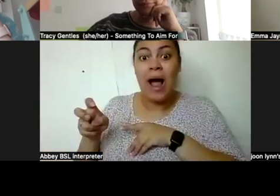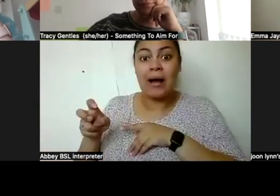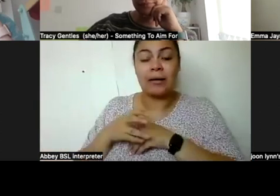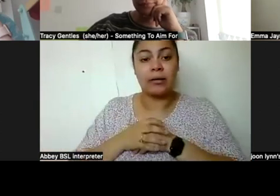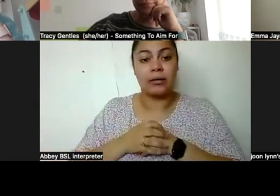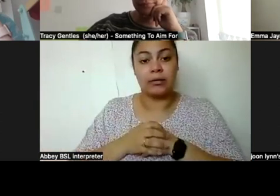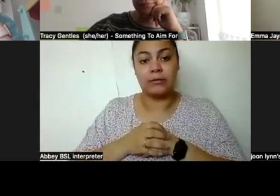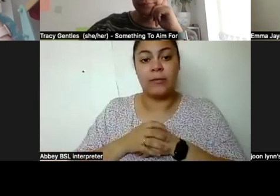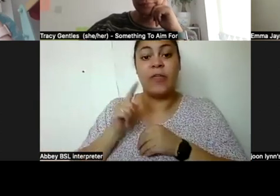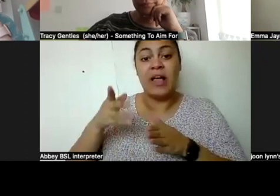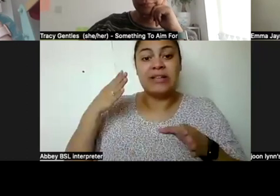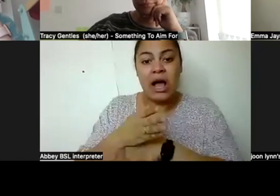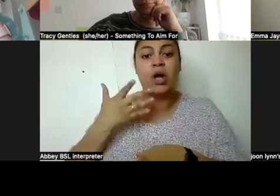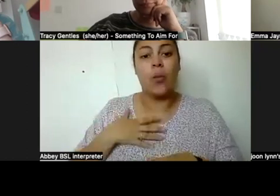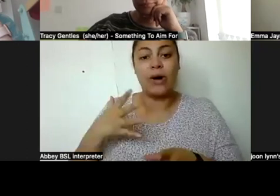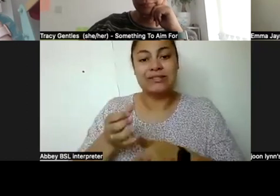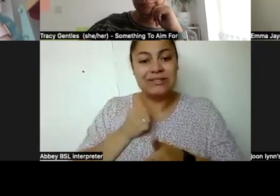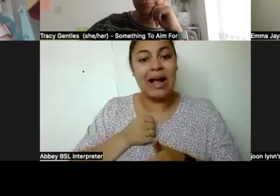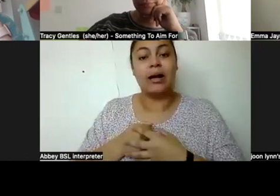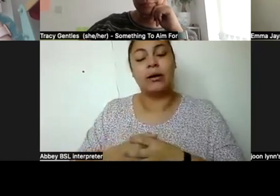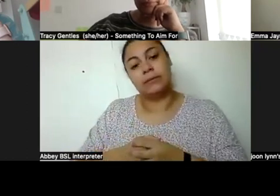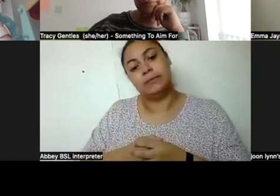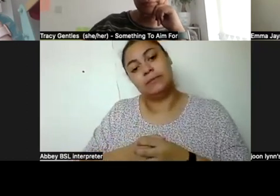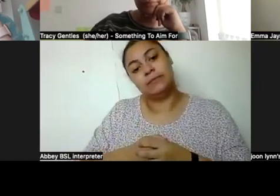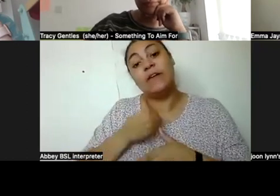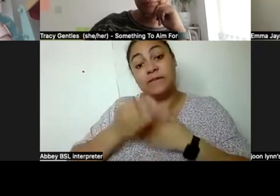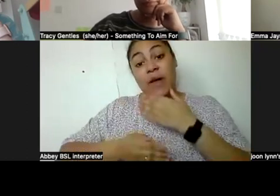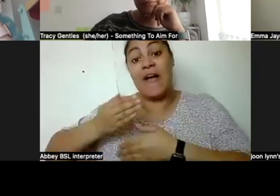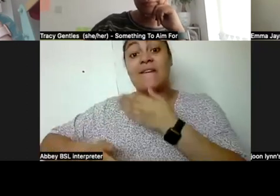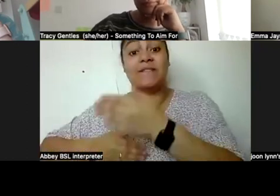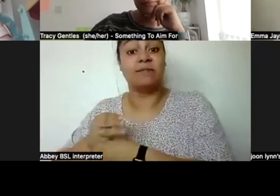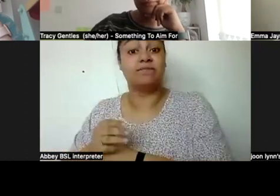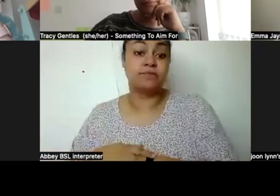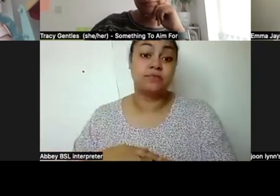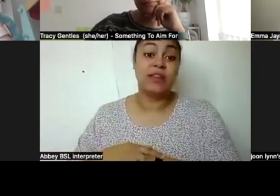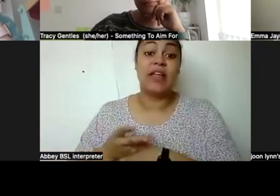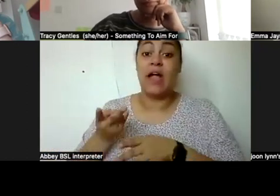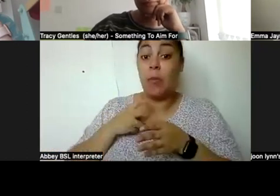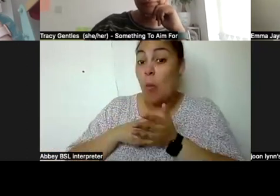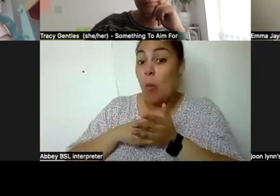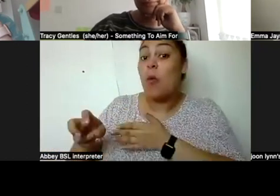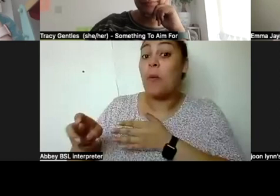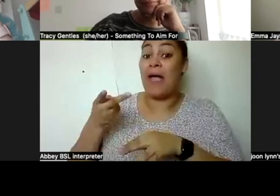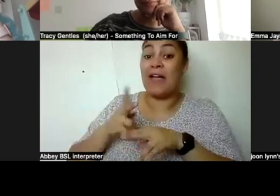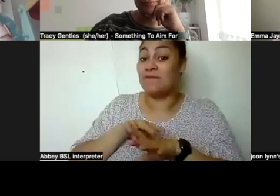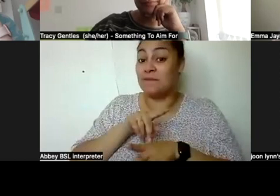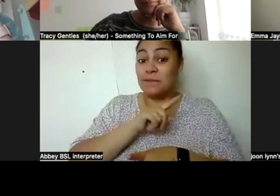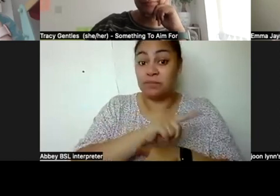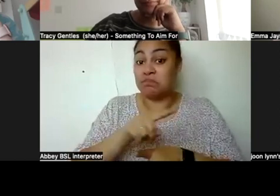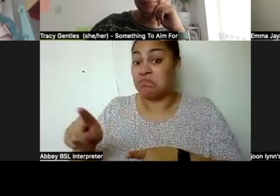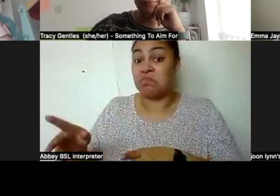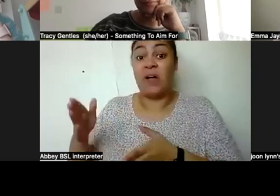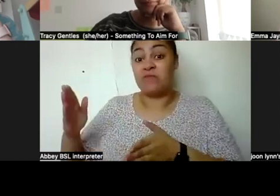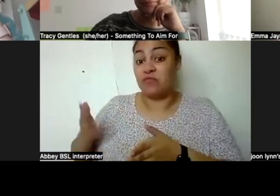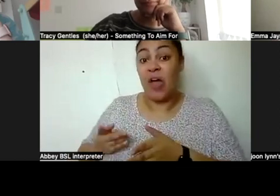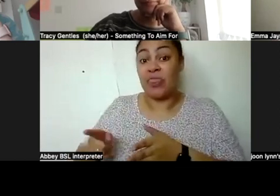And that's the action I will be taking for the rest of forever. I'm going to walk away if not every single person I'm in that room with has the rights